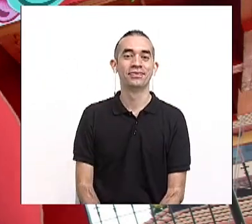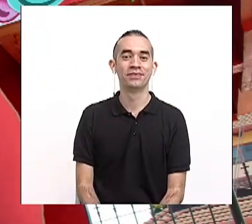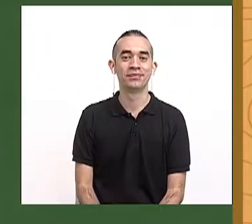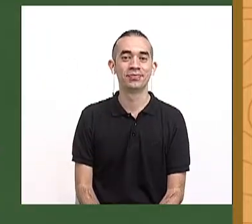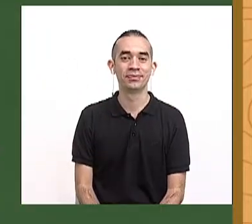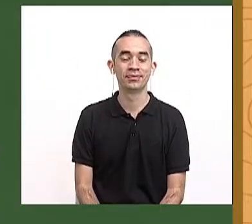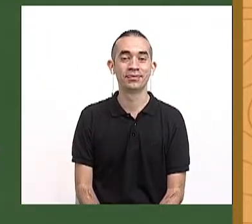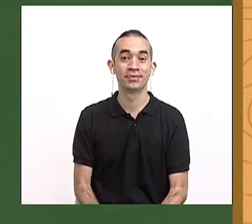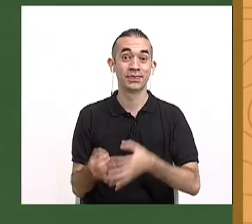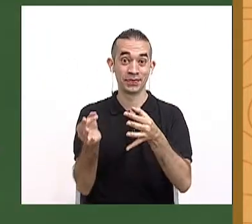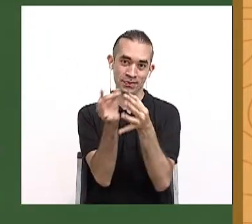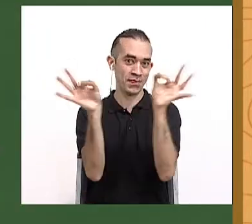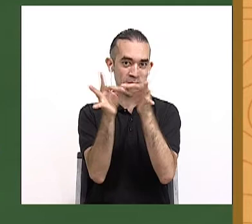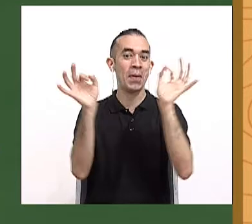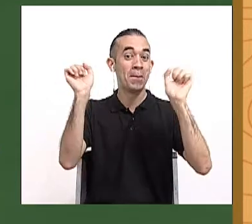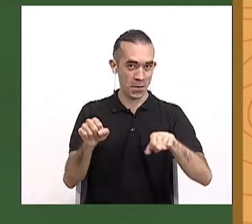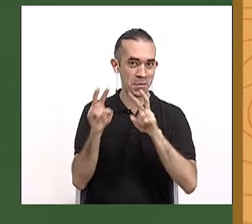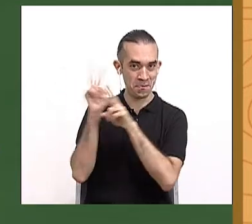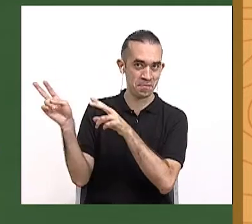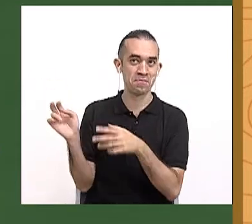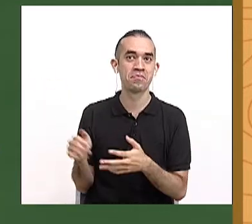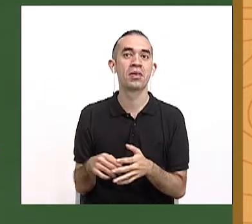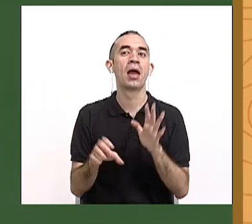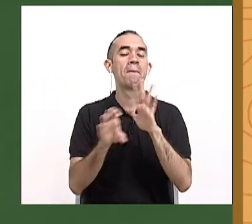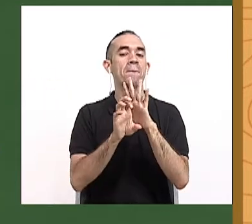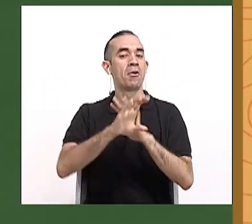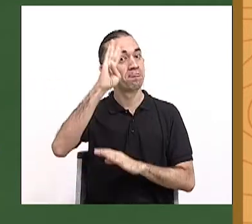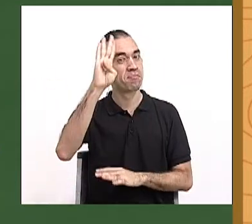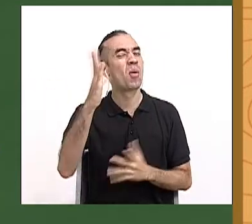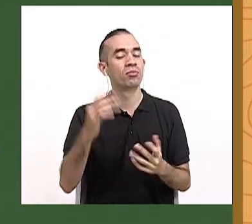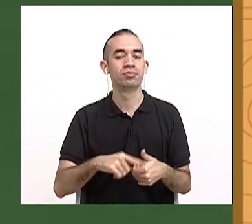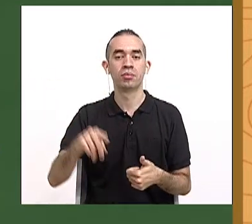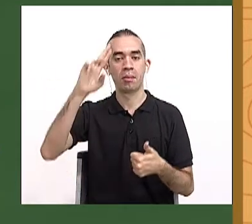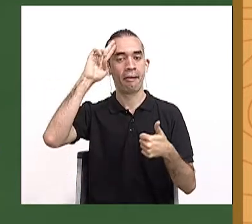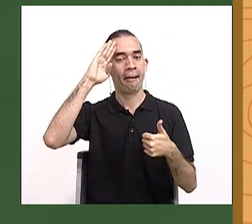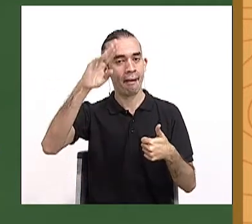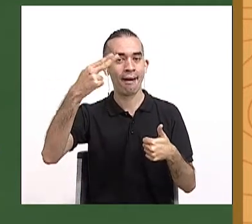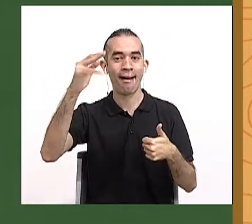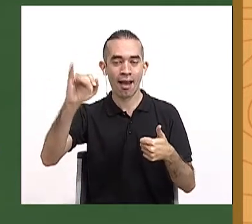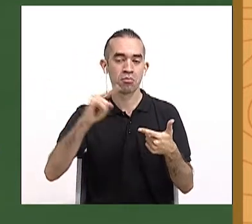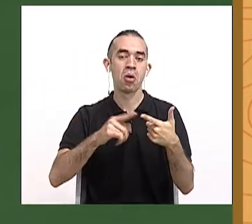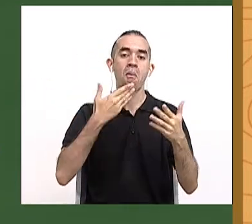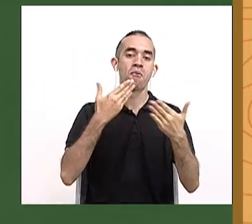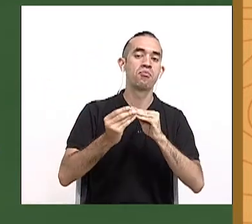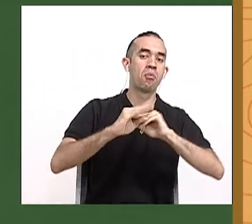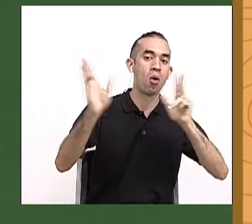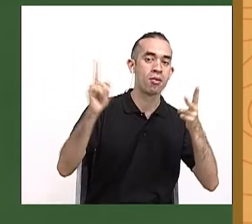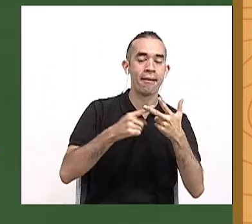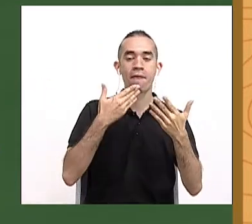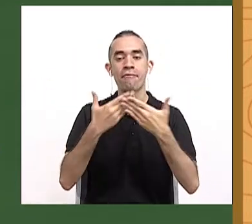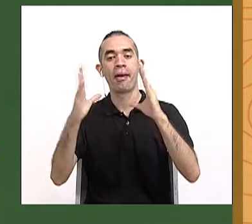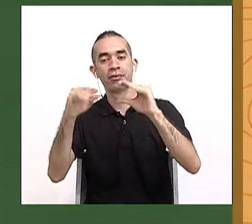oxherding. So remember that we can use certain expressions for doing the speech. So let's look at the